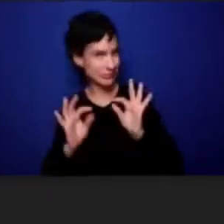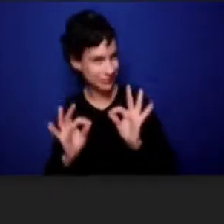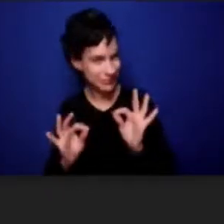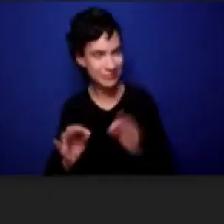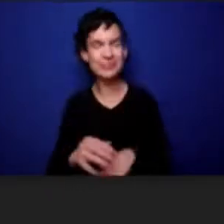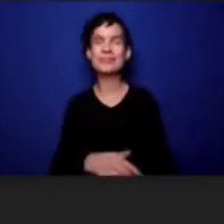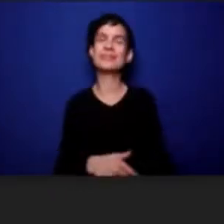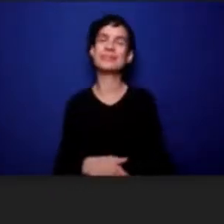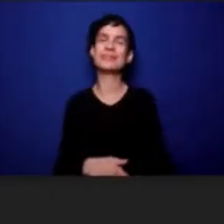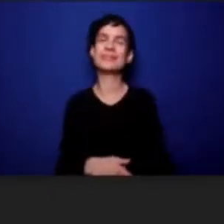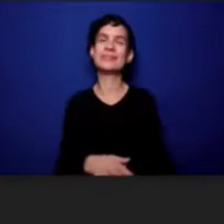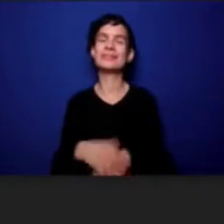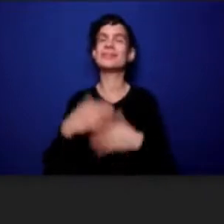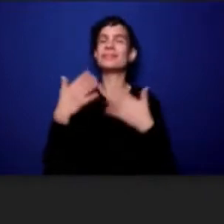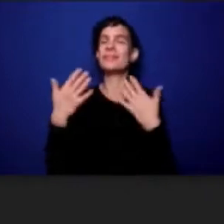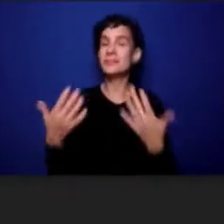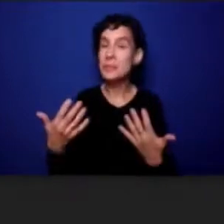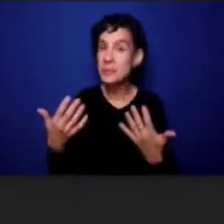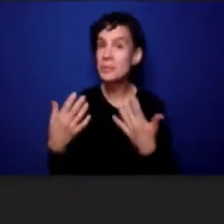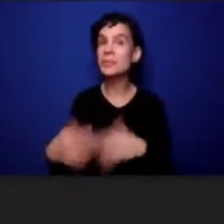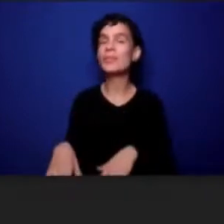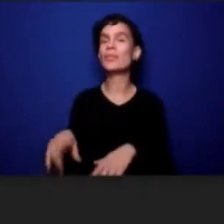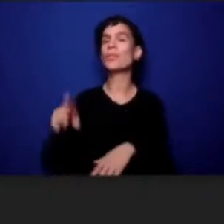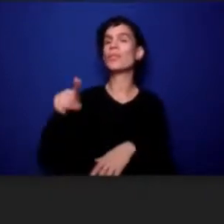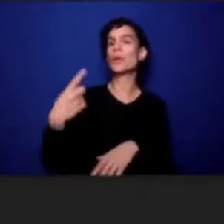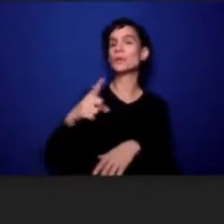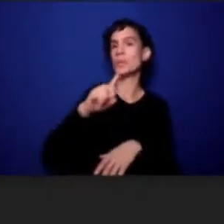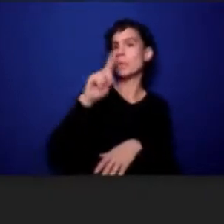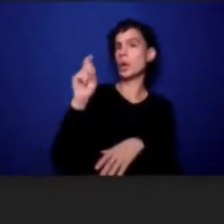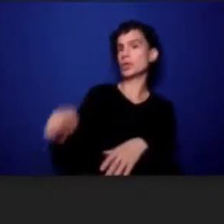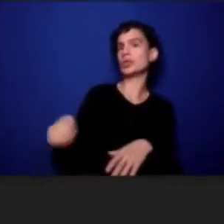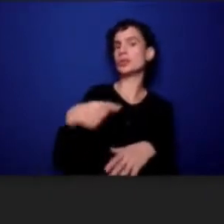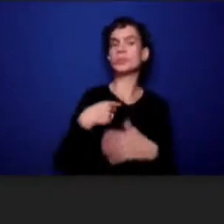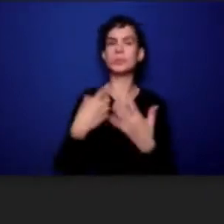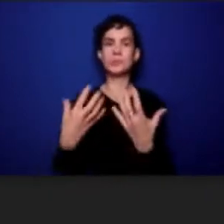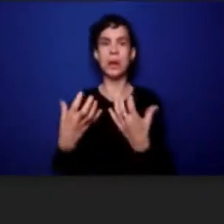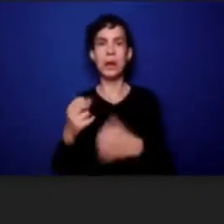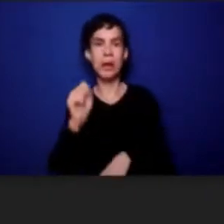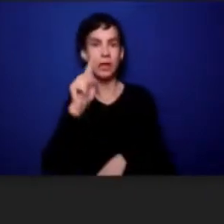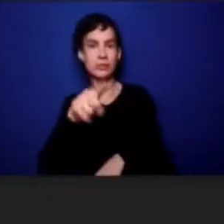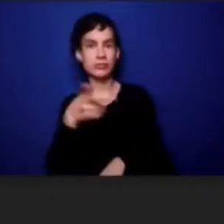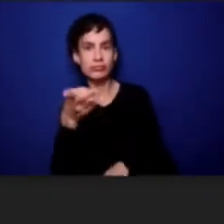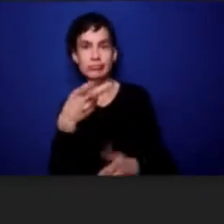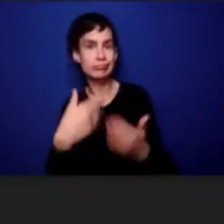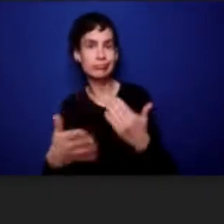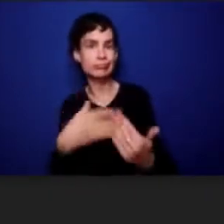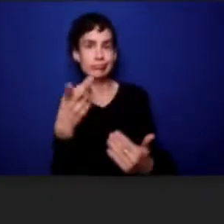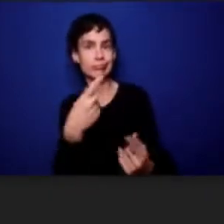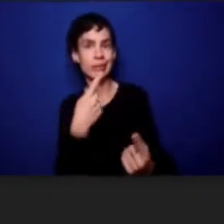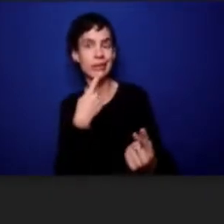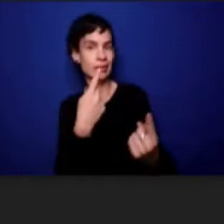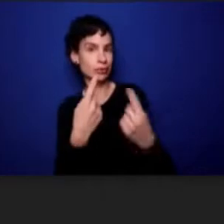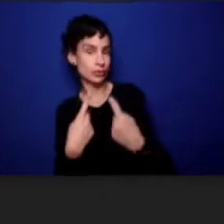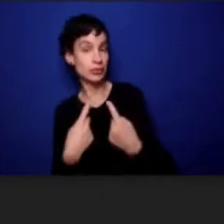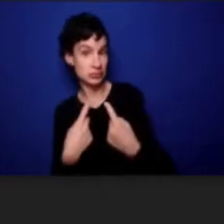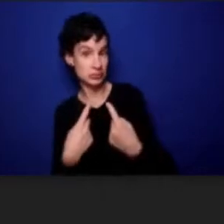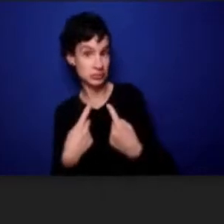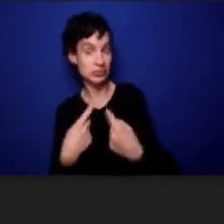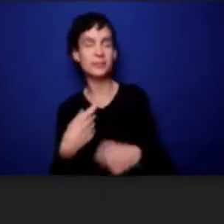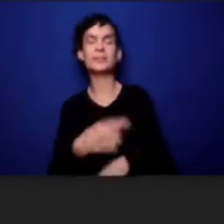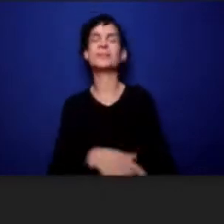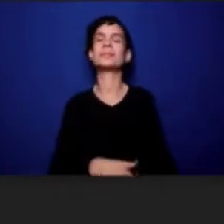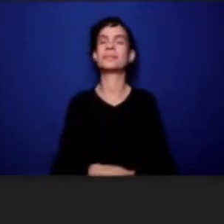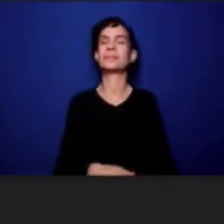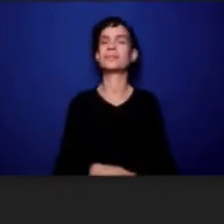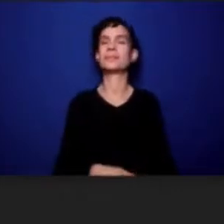Excellent. Great. So, one of the first questions that we wanted to ask both of you, either of you,